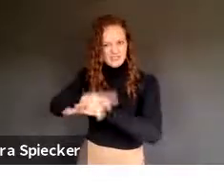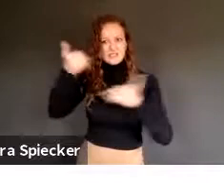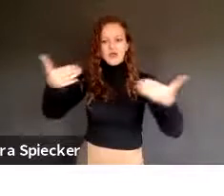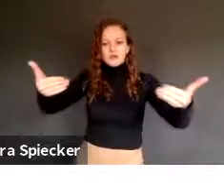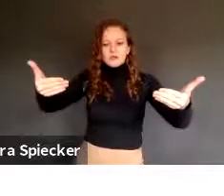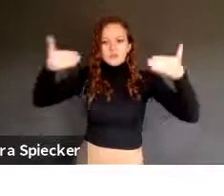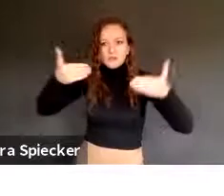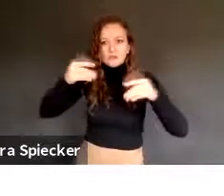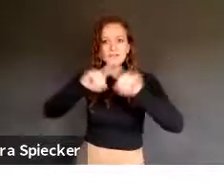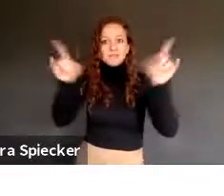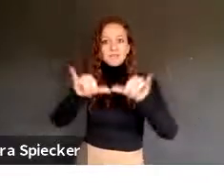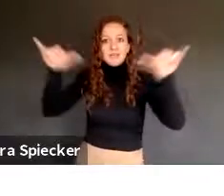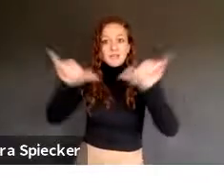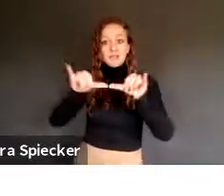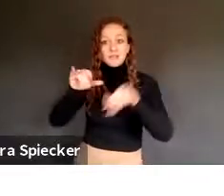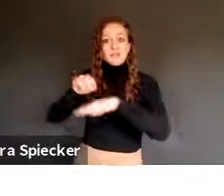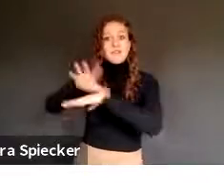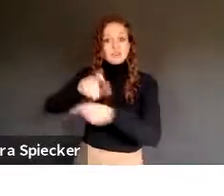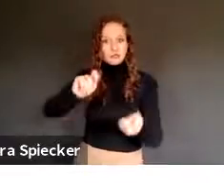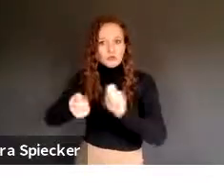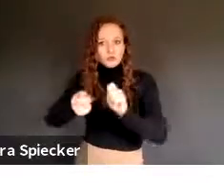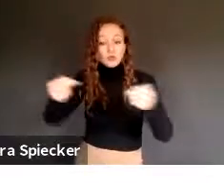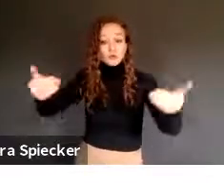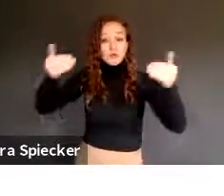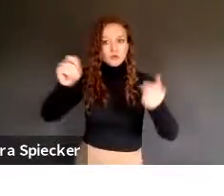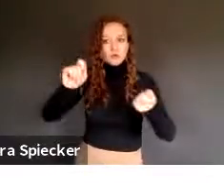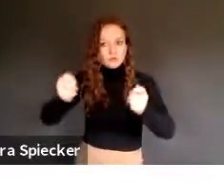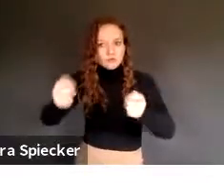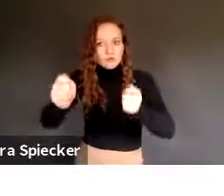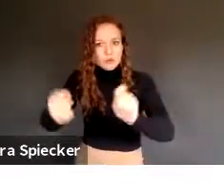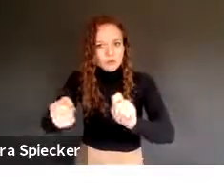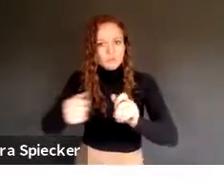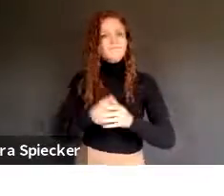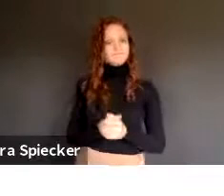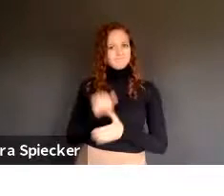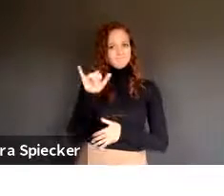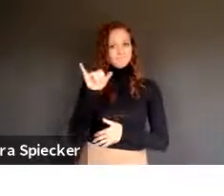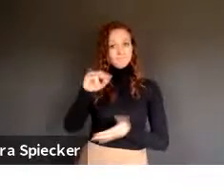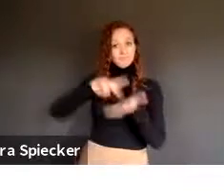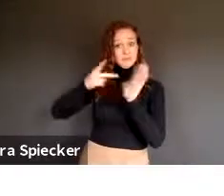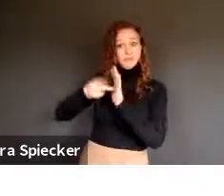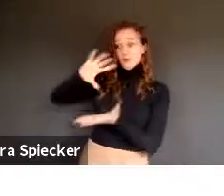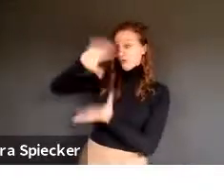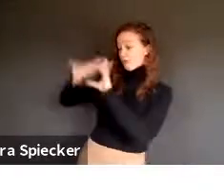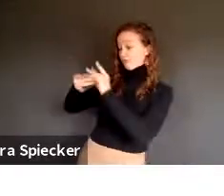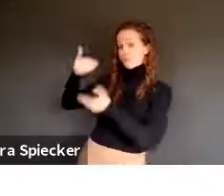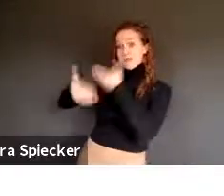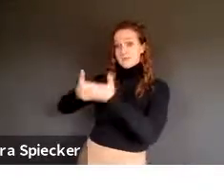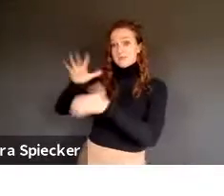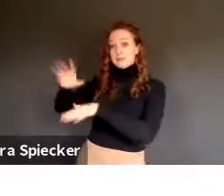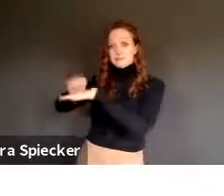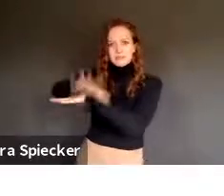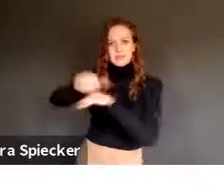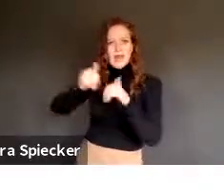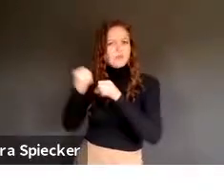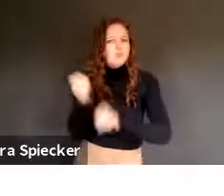Any ecological process, of course, will have an effect on one scale, but on a different scale, those very